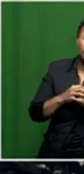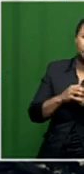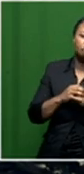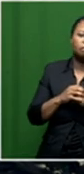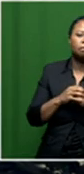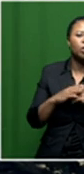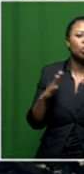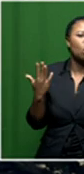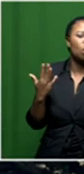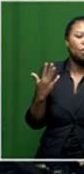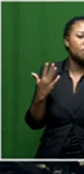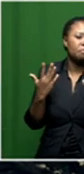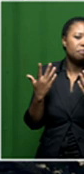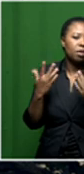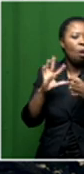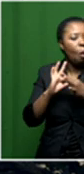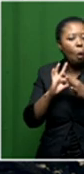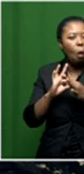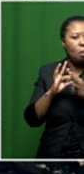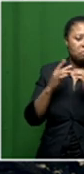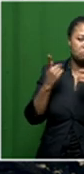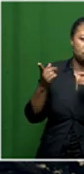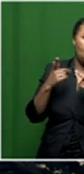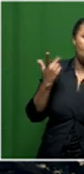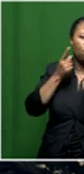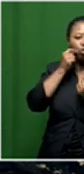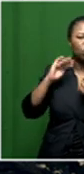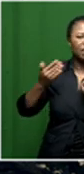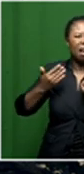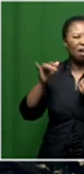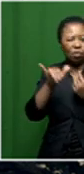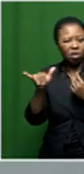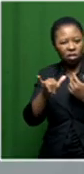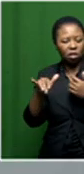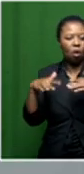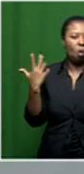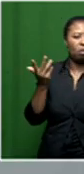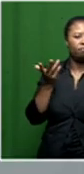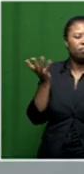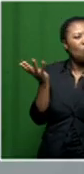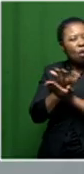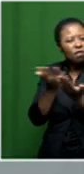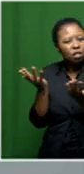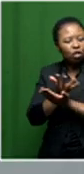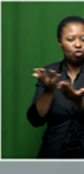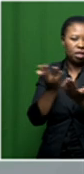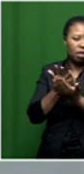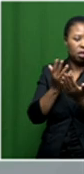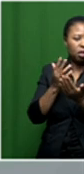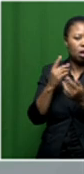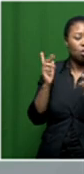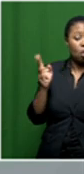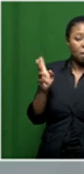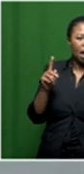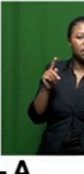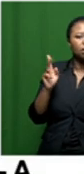one's own through one's gender, or whether it's unpacking conversations that are often had in